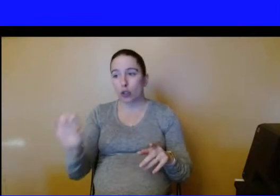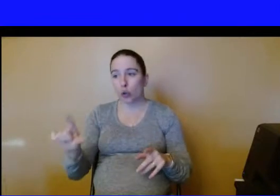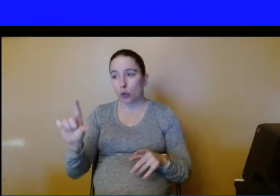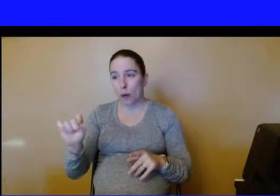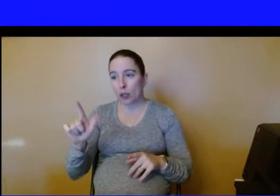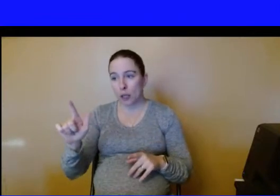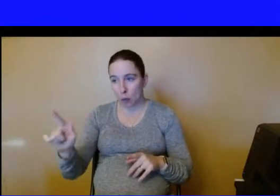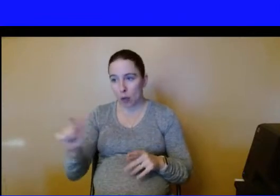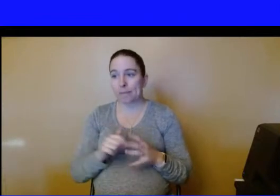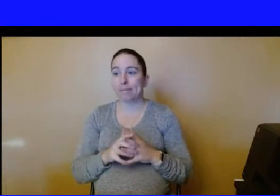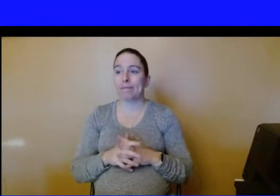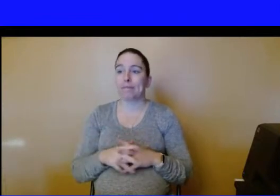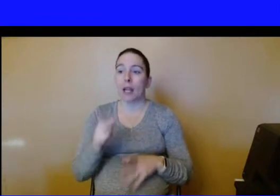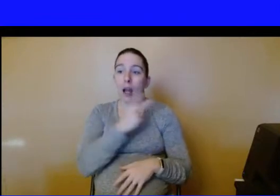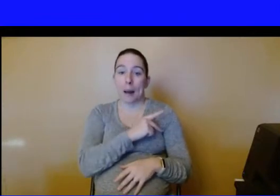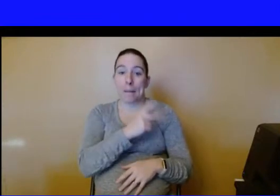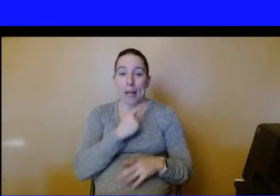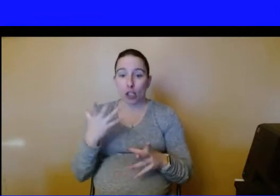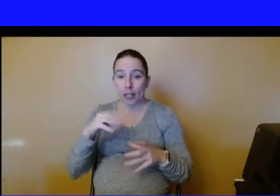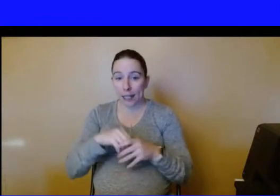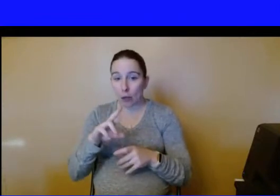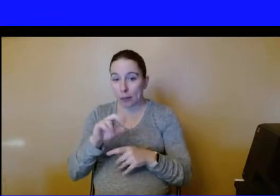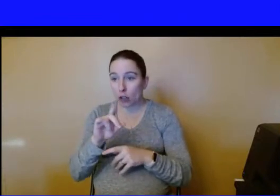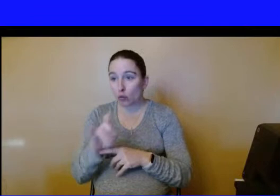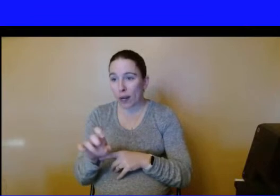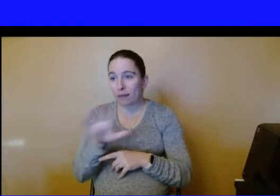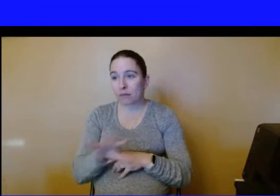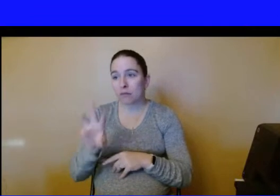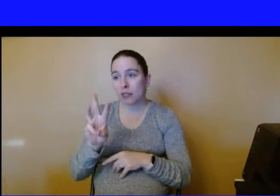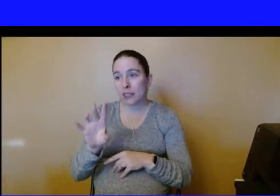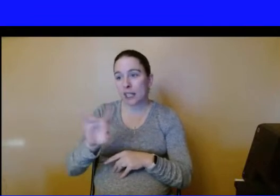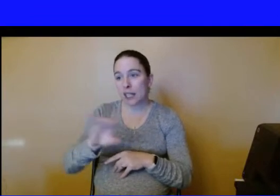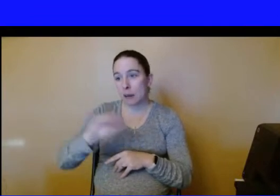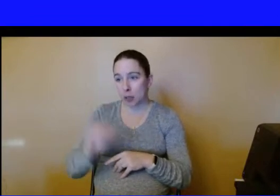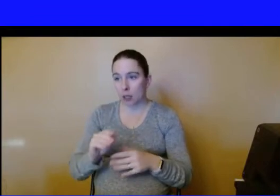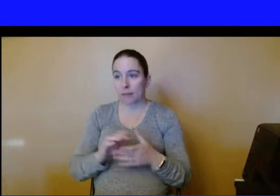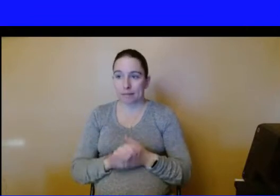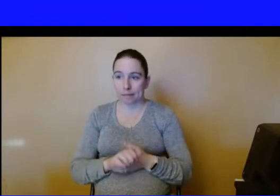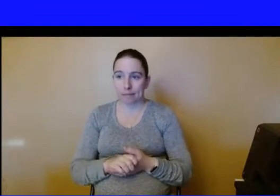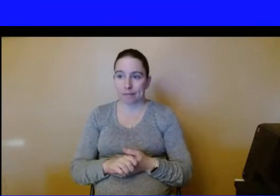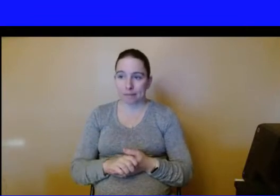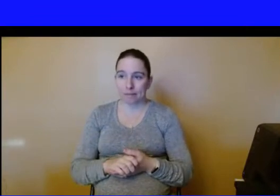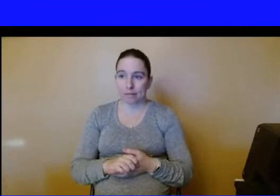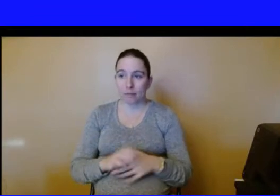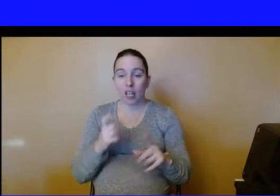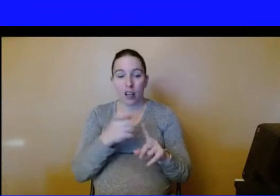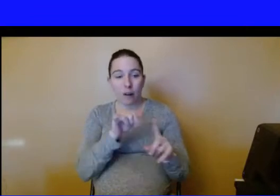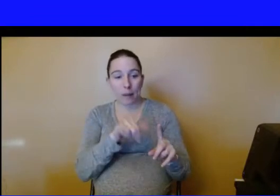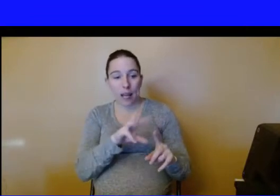Our reconnection to primary care and specialty services post-discharge with Pathway Home is 90%.